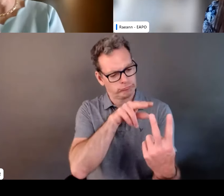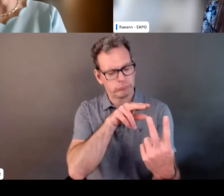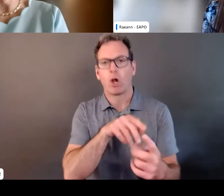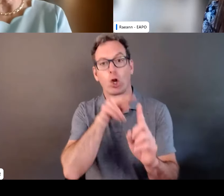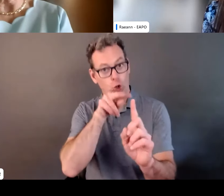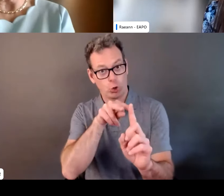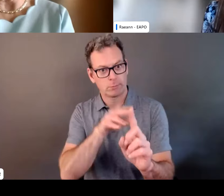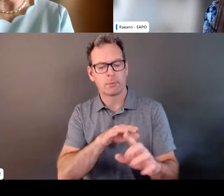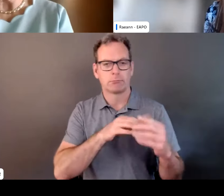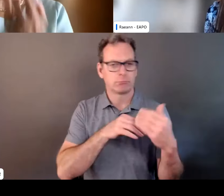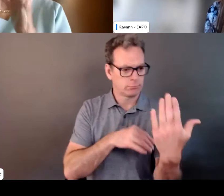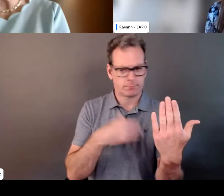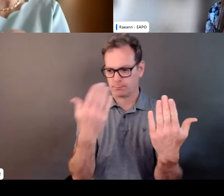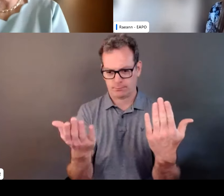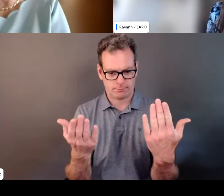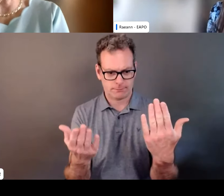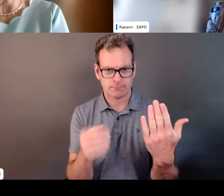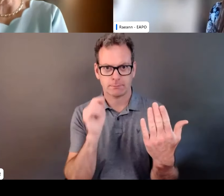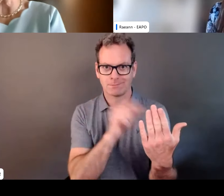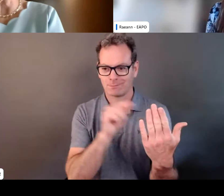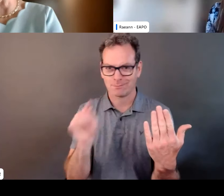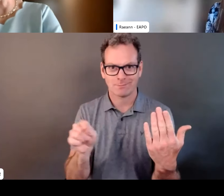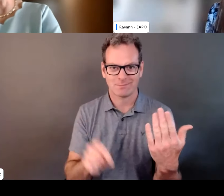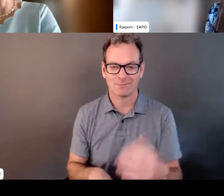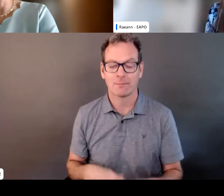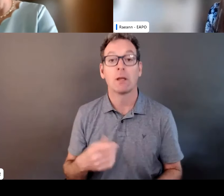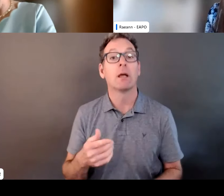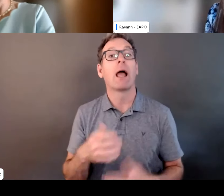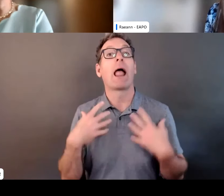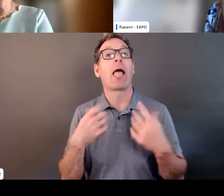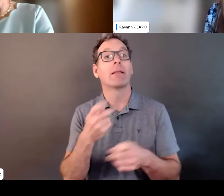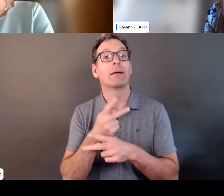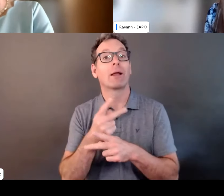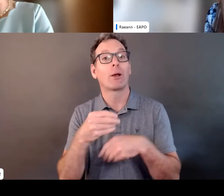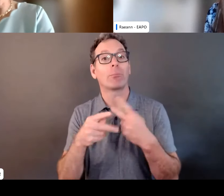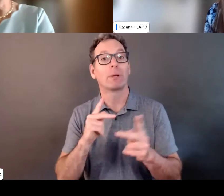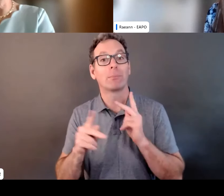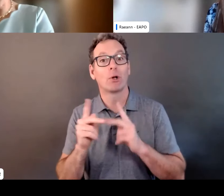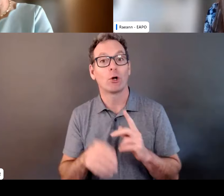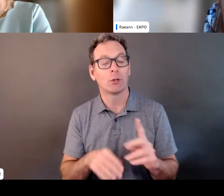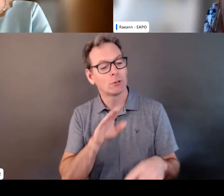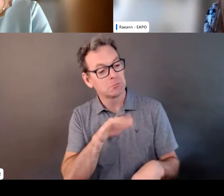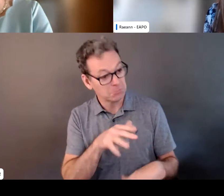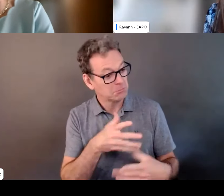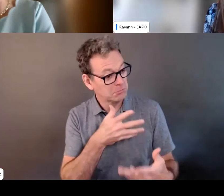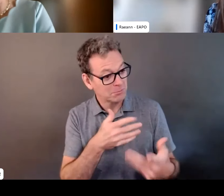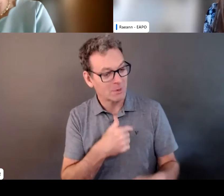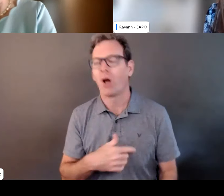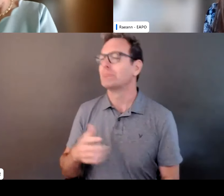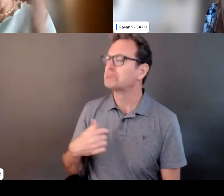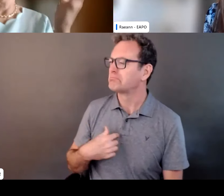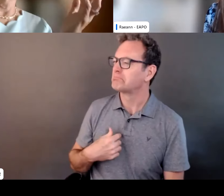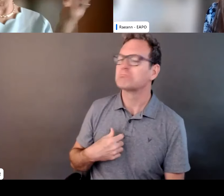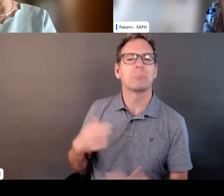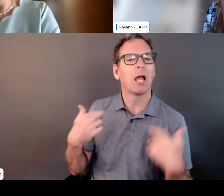when they say that they're ready to die, and they might not be suicidal. They might just be saying, hey, I'm 95, I've lived a good life, and